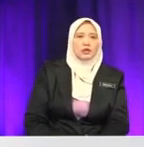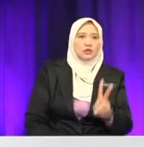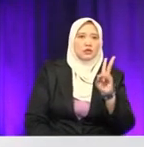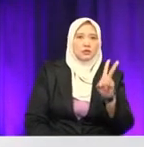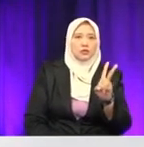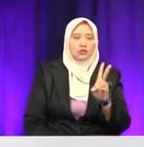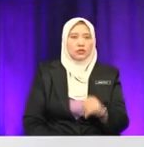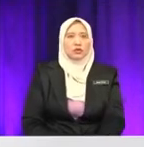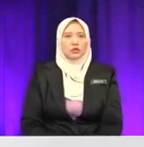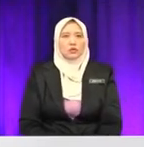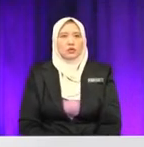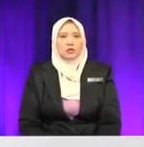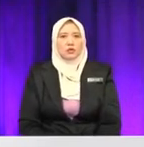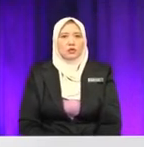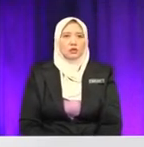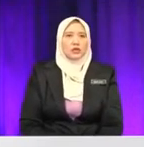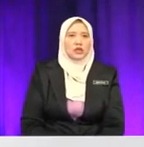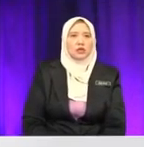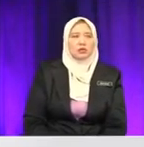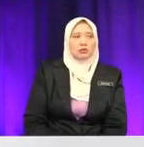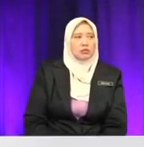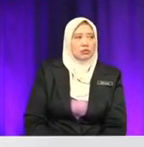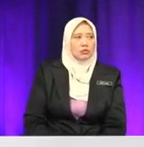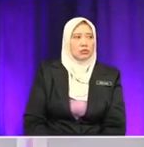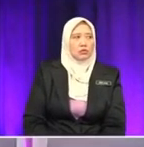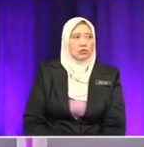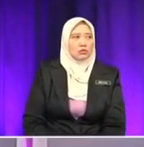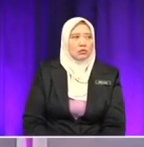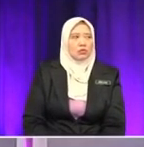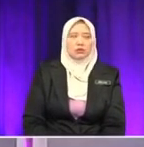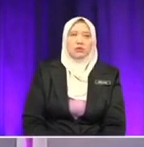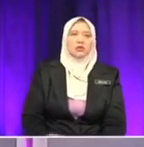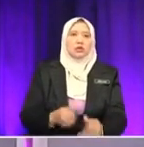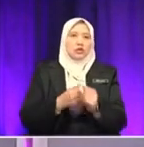Leads to overthinking. Leads to